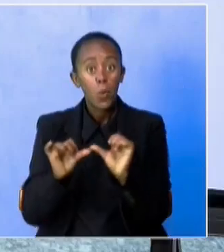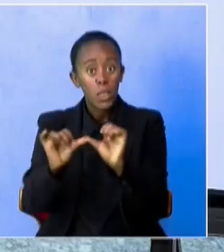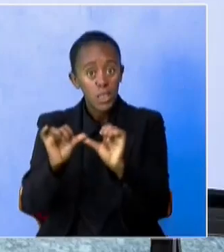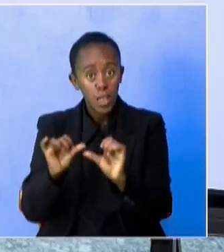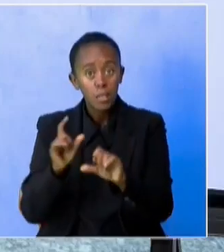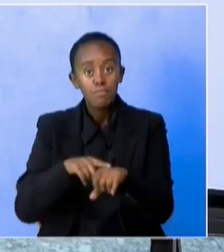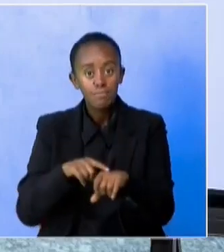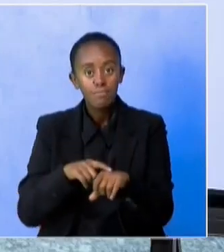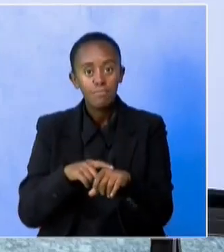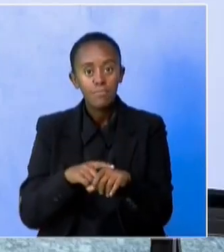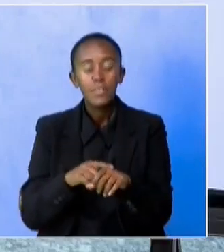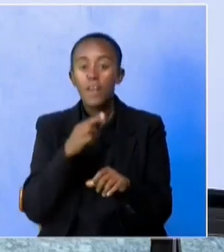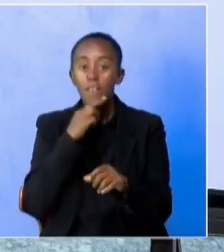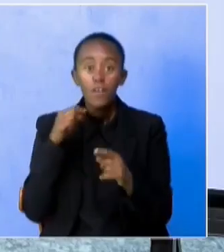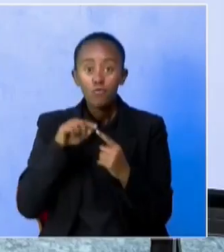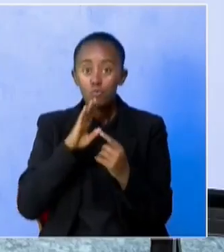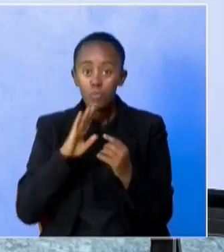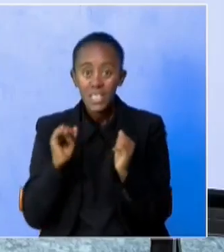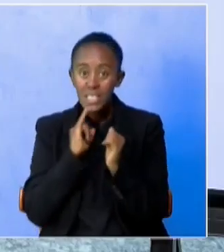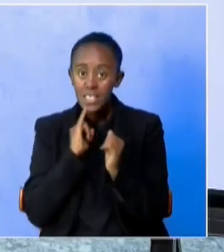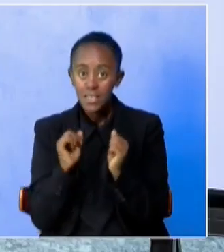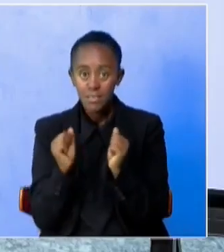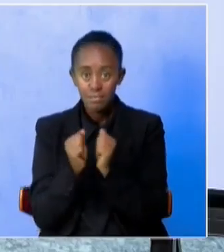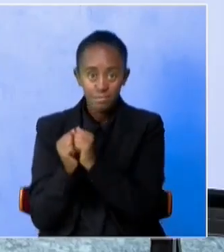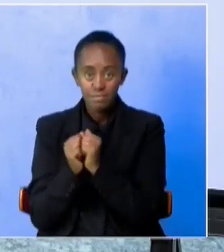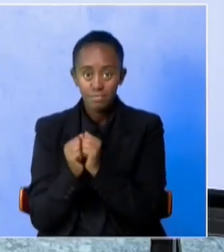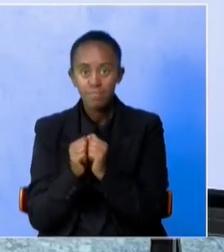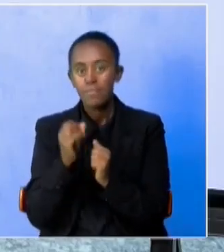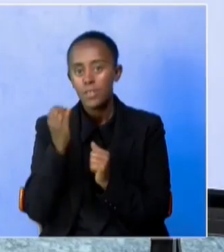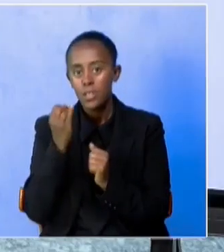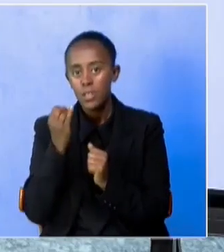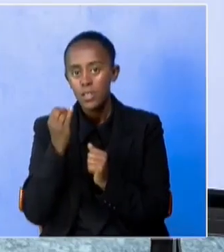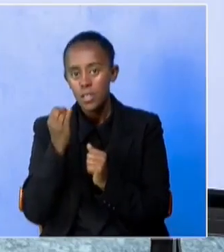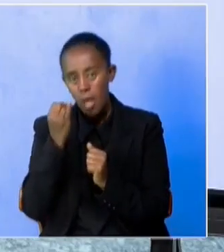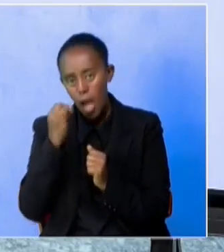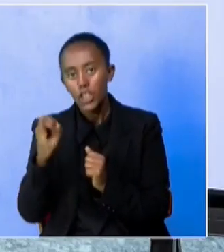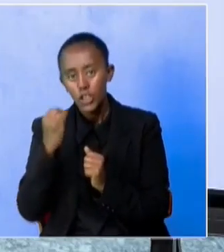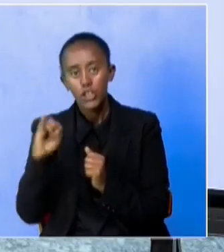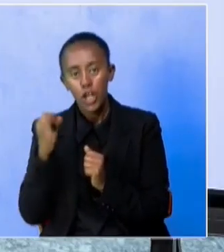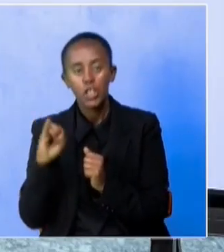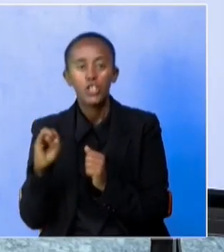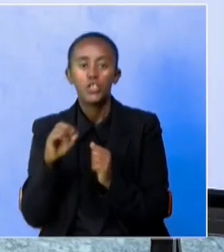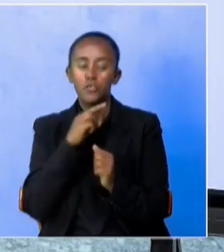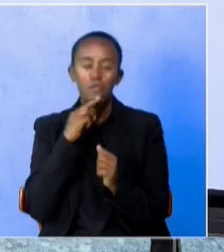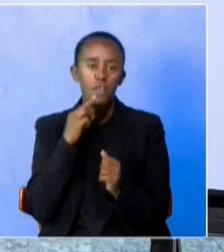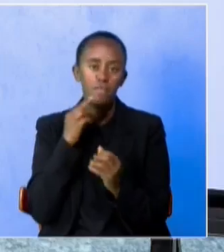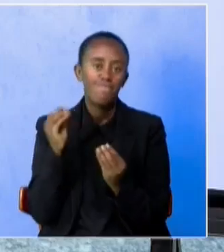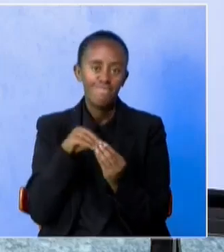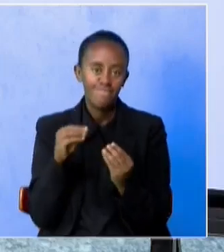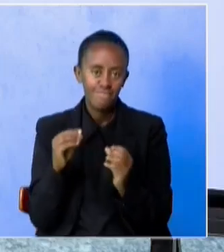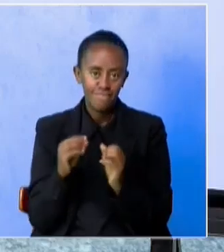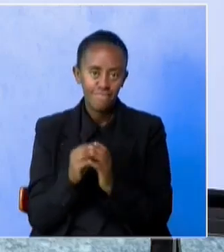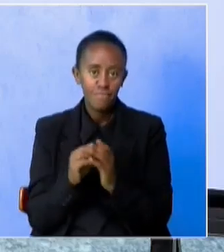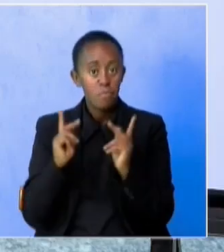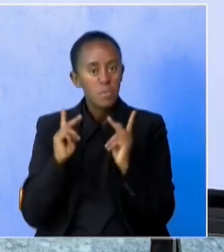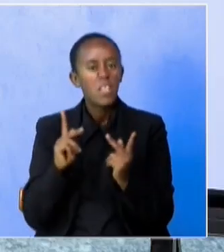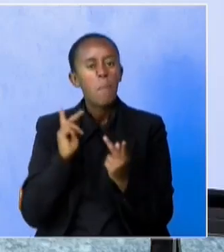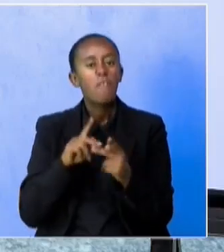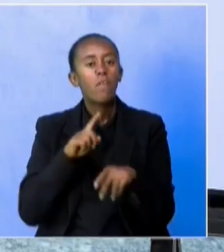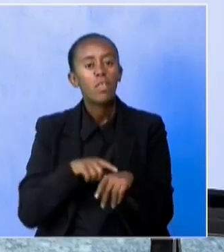with the ing form of the verb. In the present perfect tense, today's topic